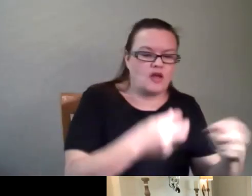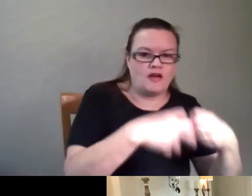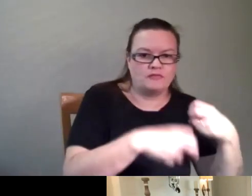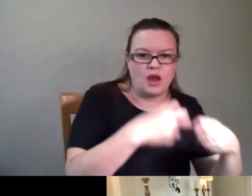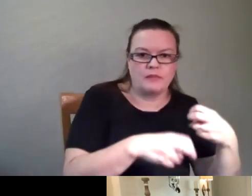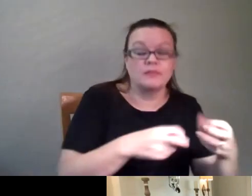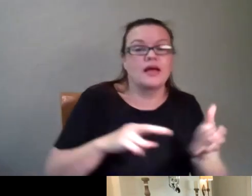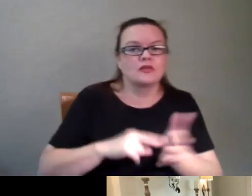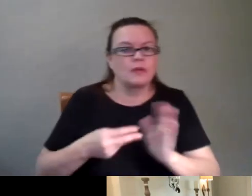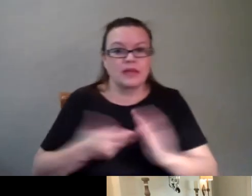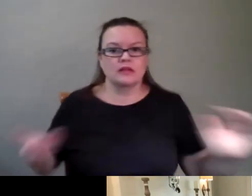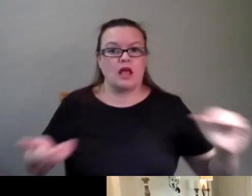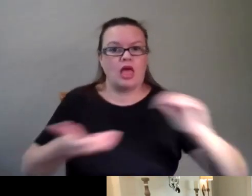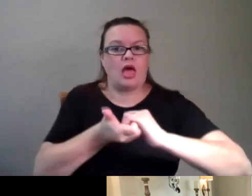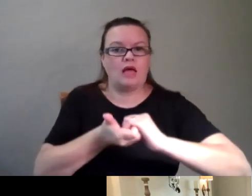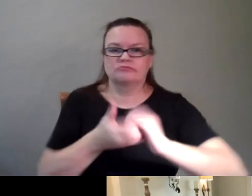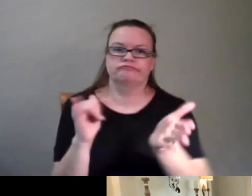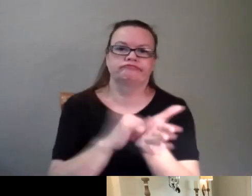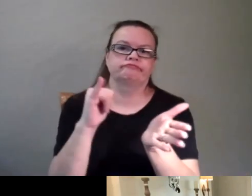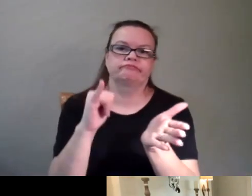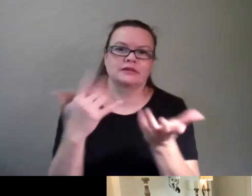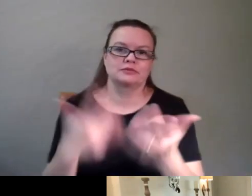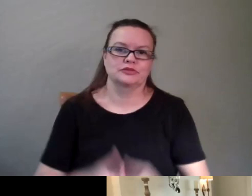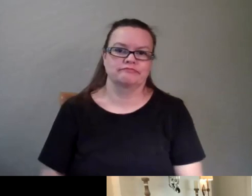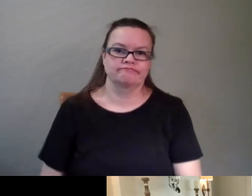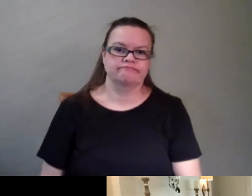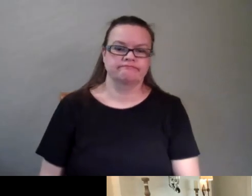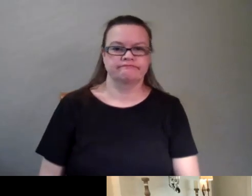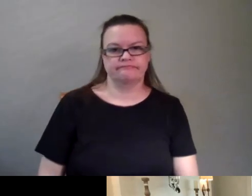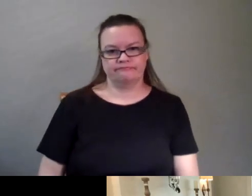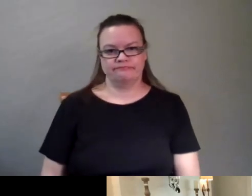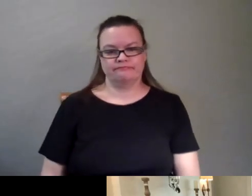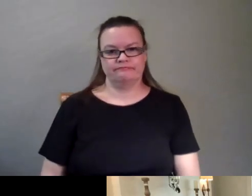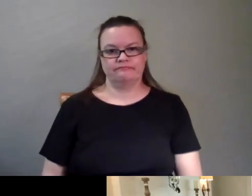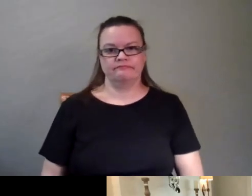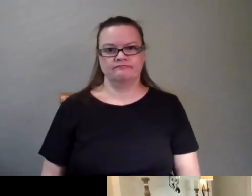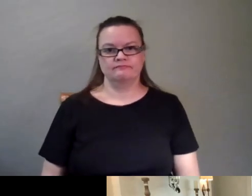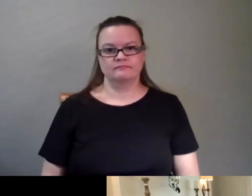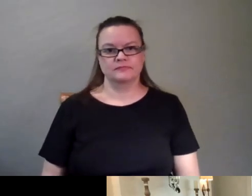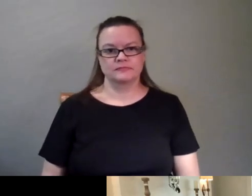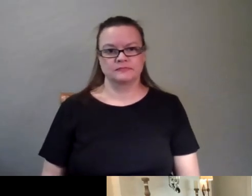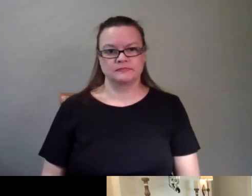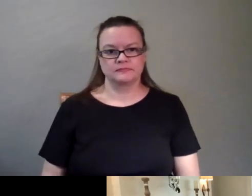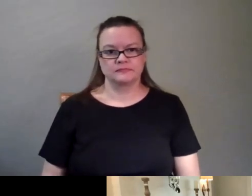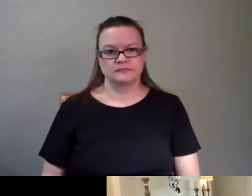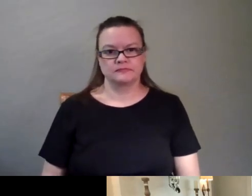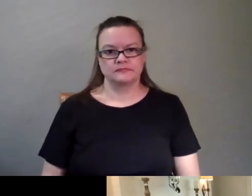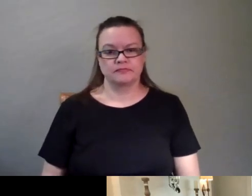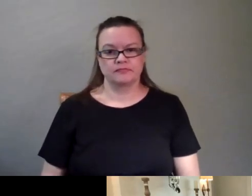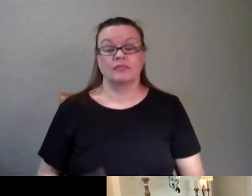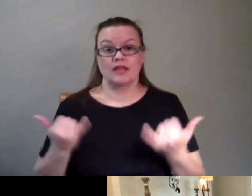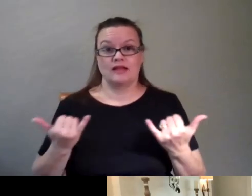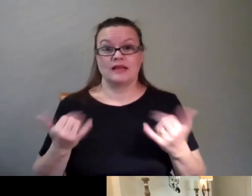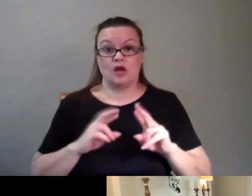cooperation. And you also had the situation where we're now headed into primary